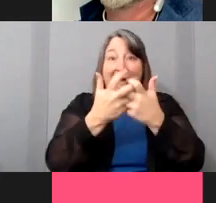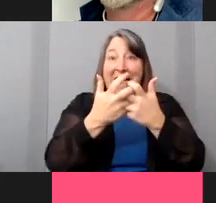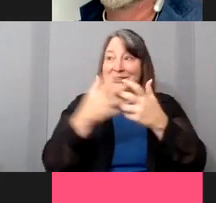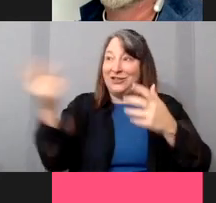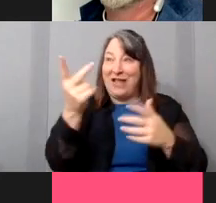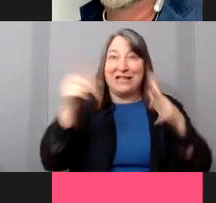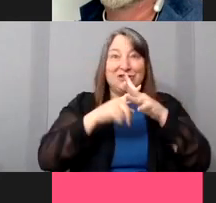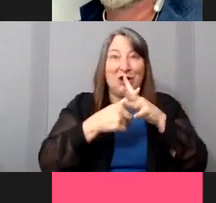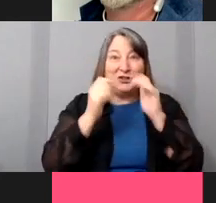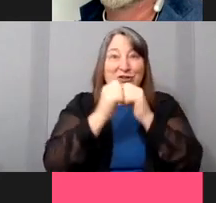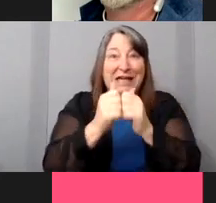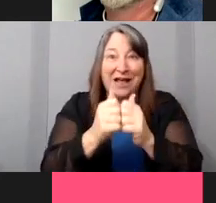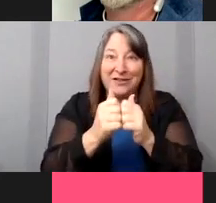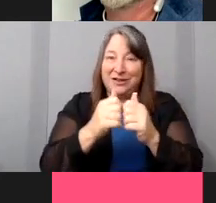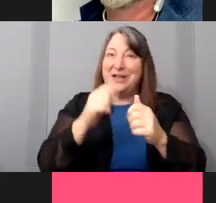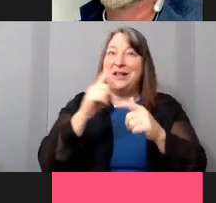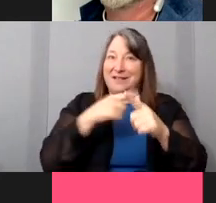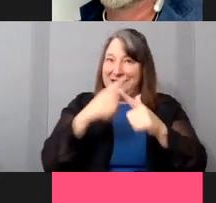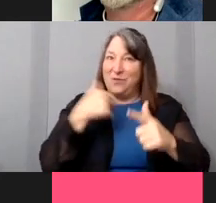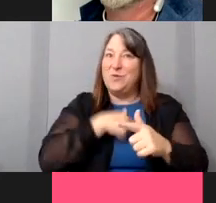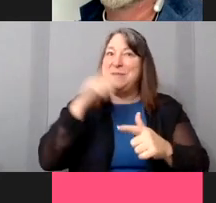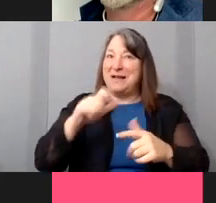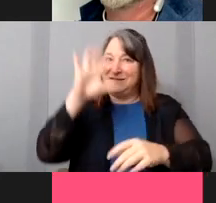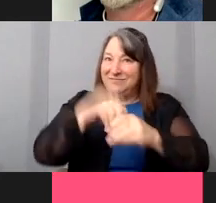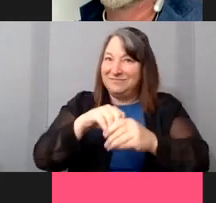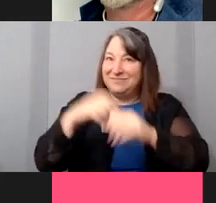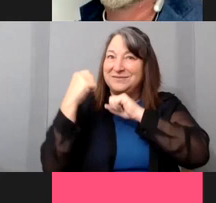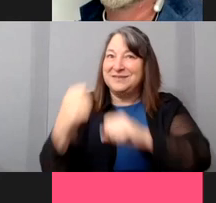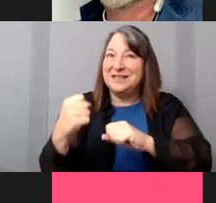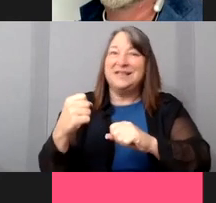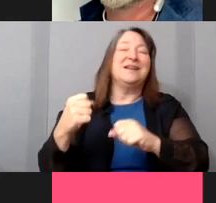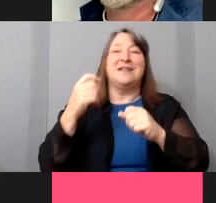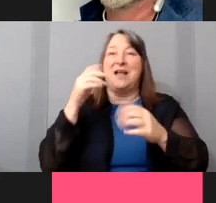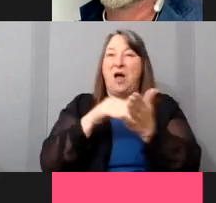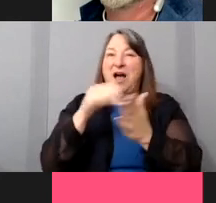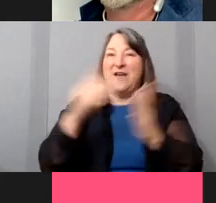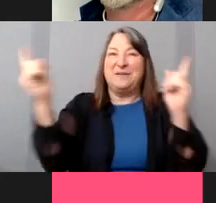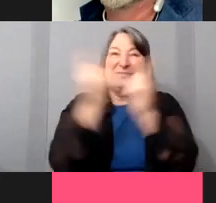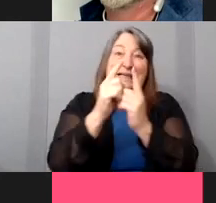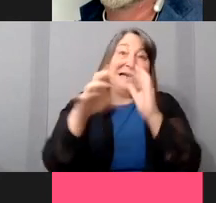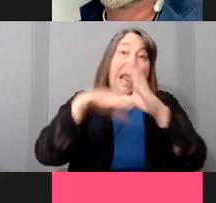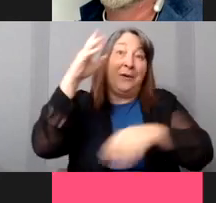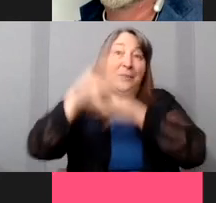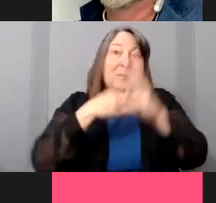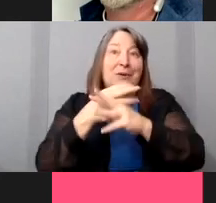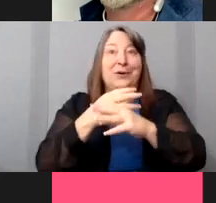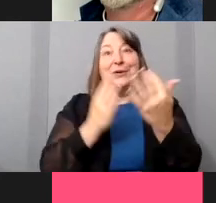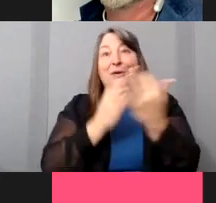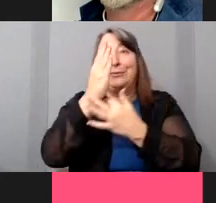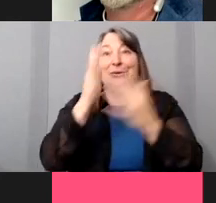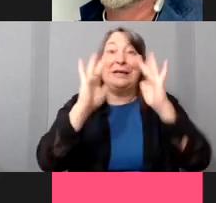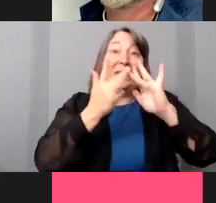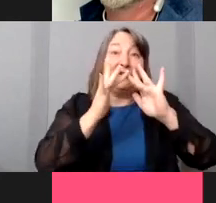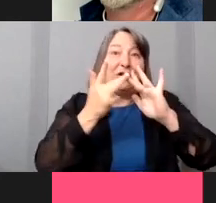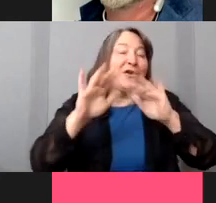when two people are matched and kind of off and meeting out in the world or on a screen or however they're going to meet. A lot